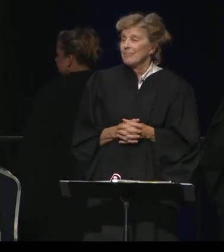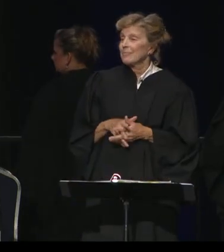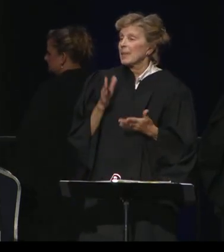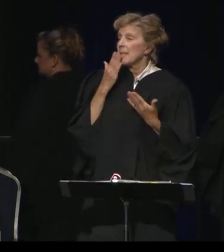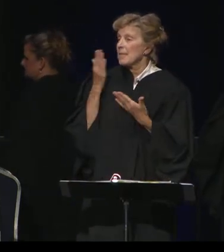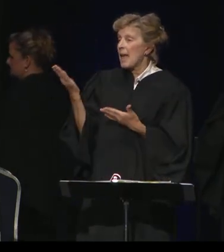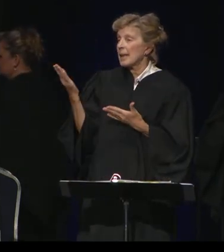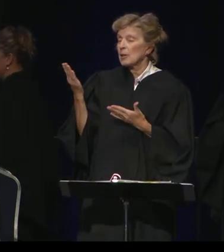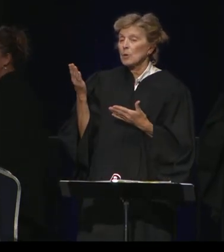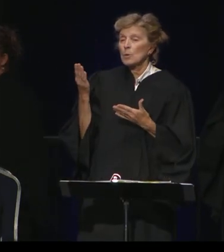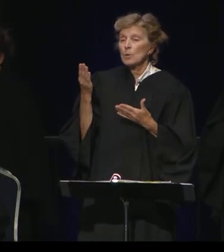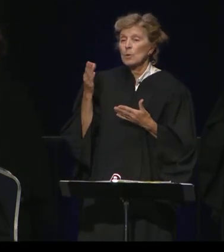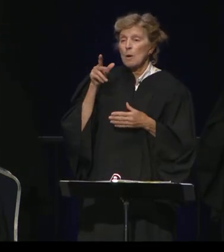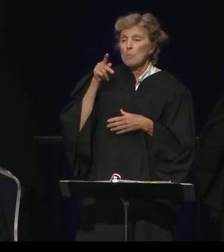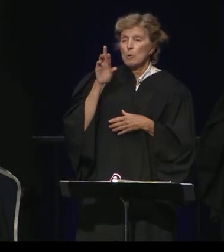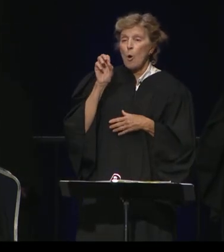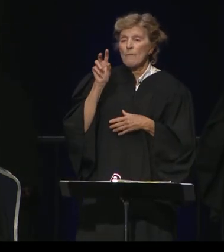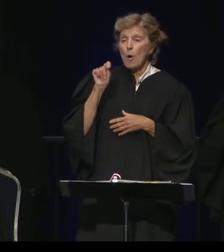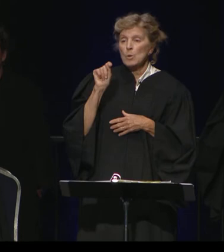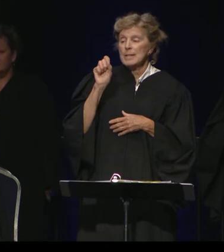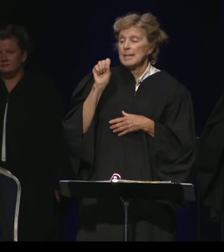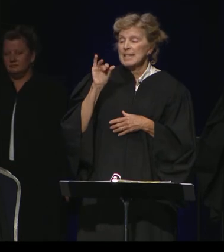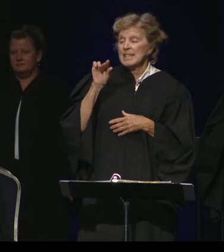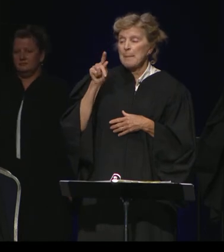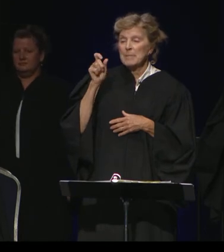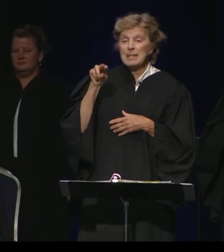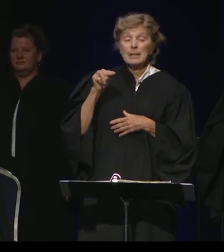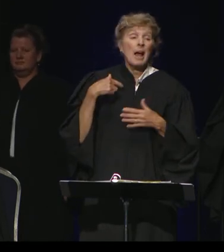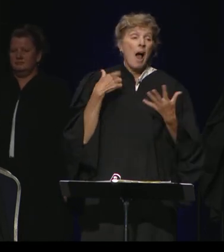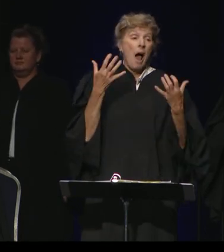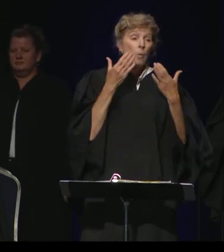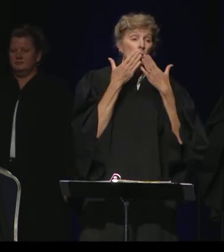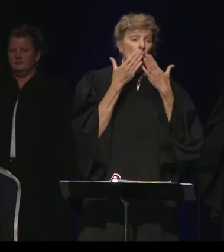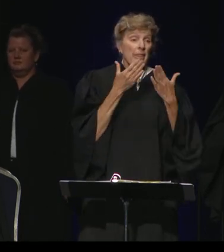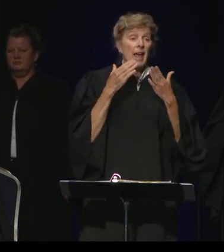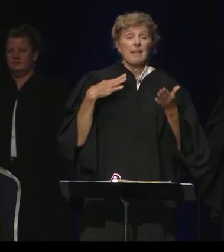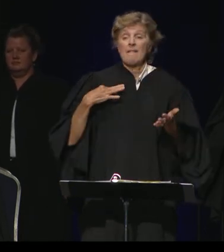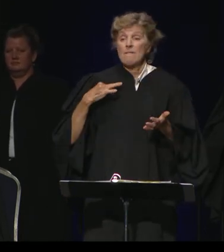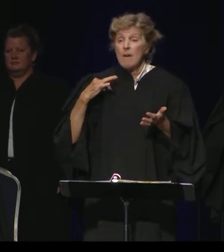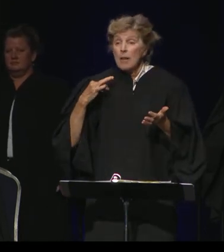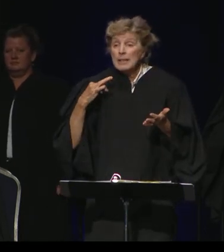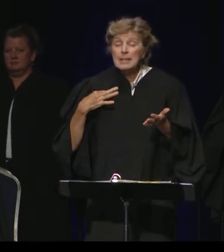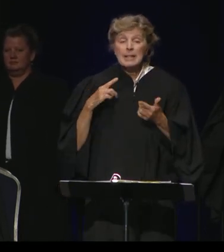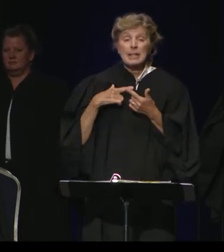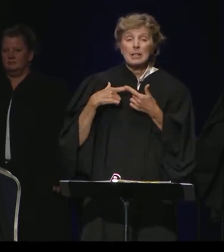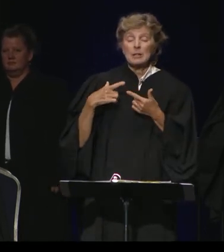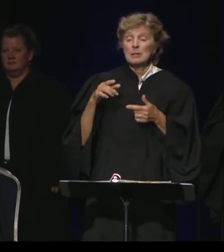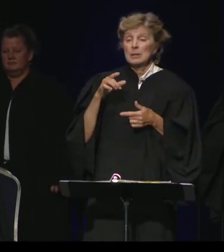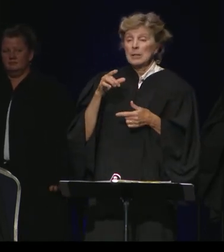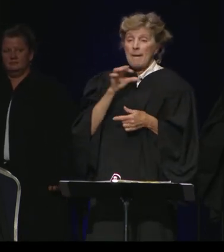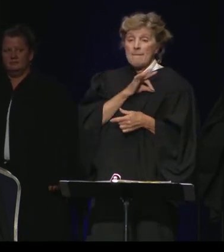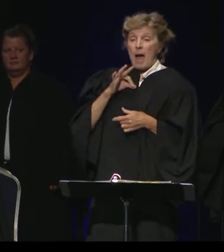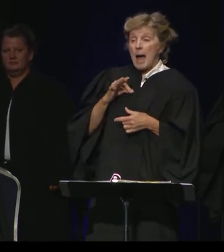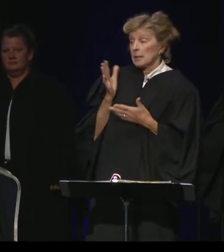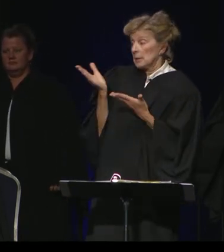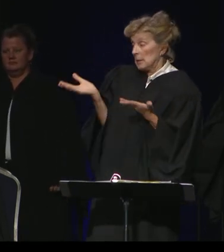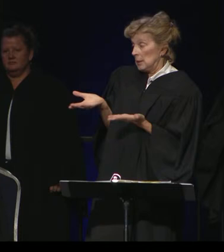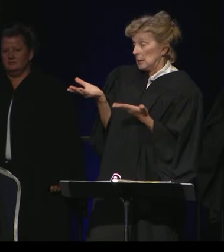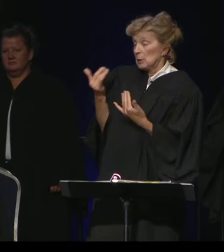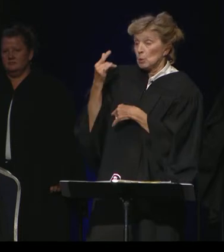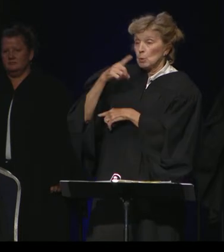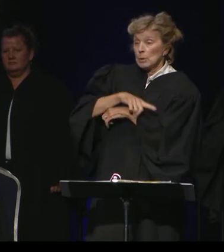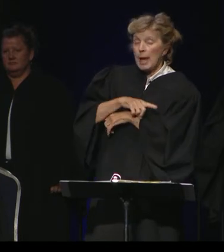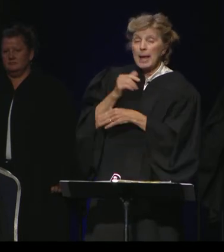Thank you, Provost Simpson. I would like to thank all of the volunteers and faculty here today who helped make